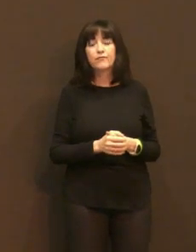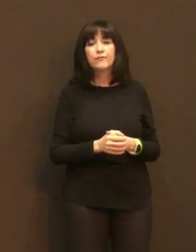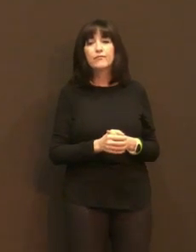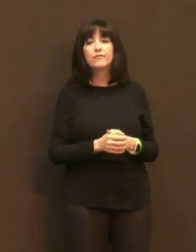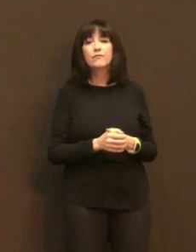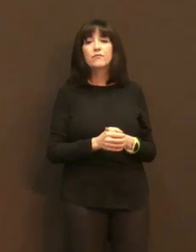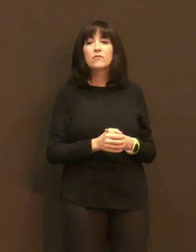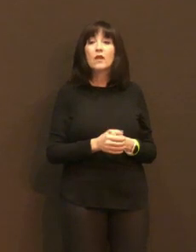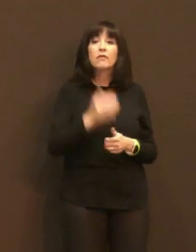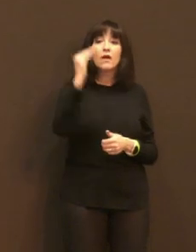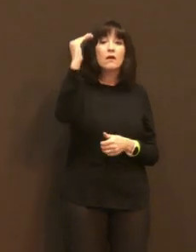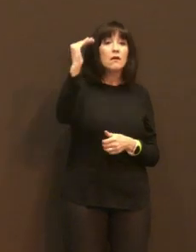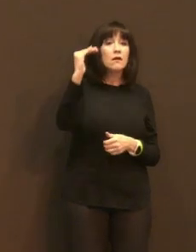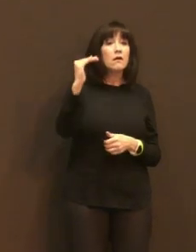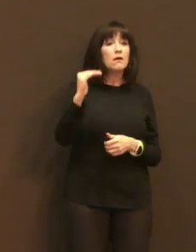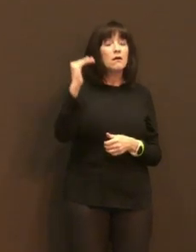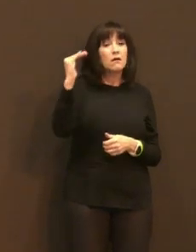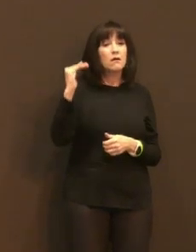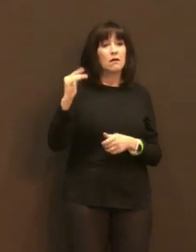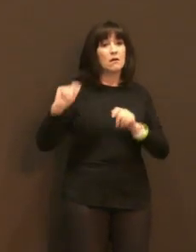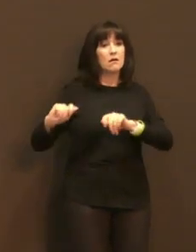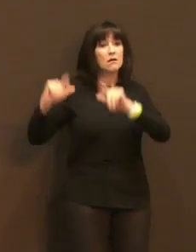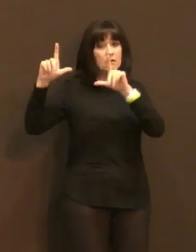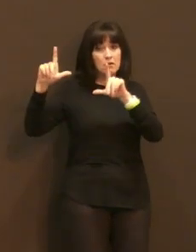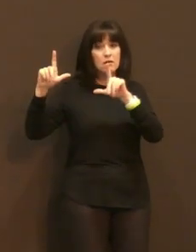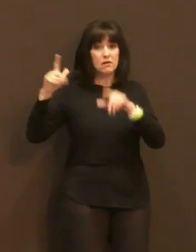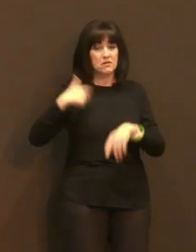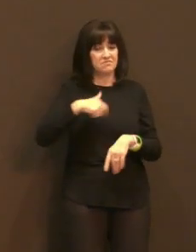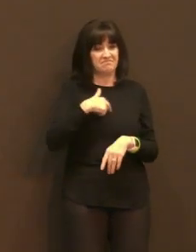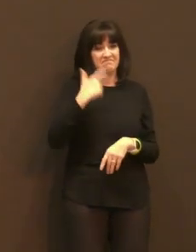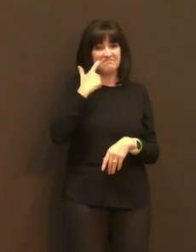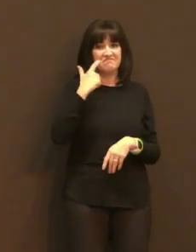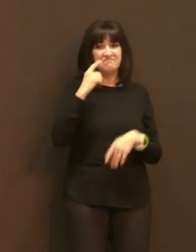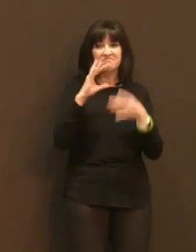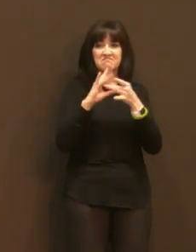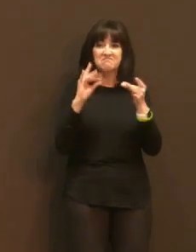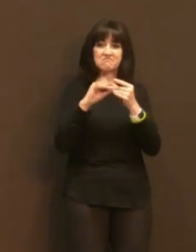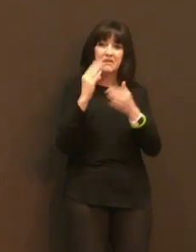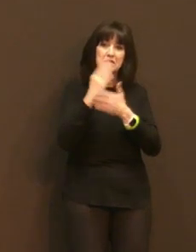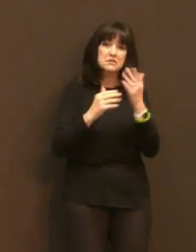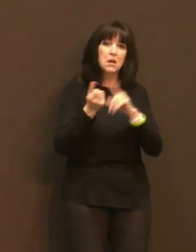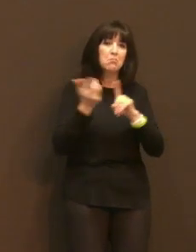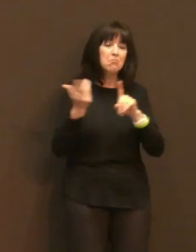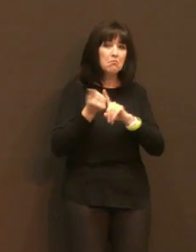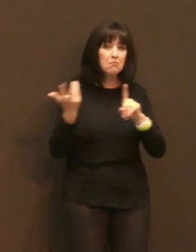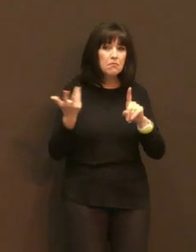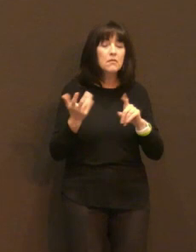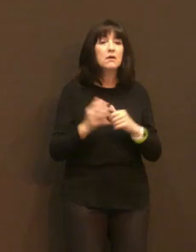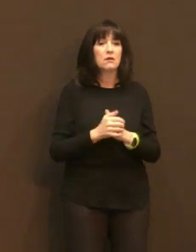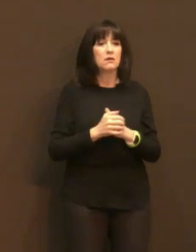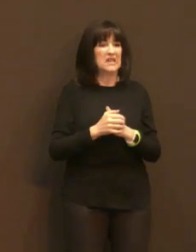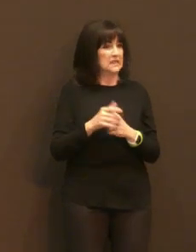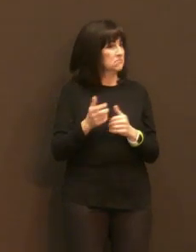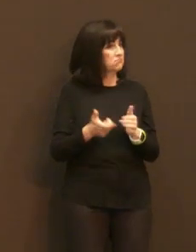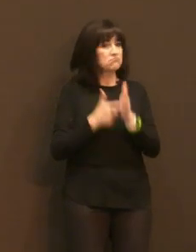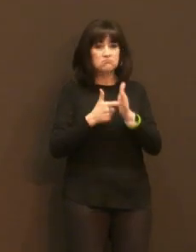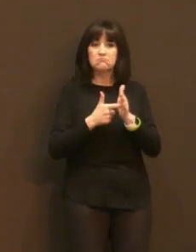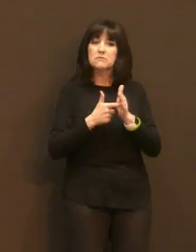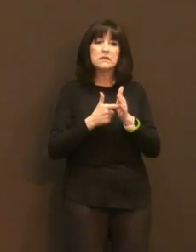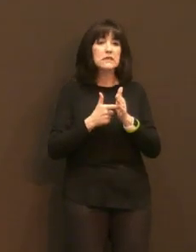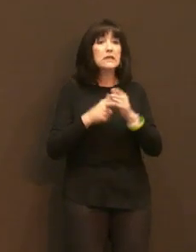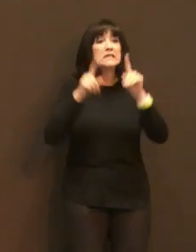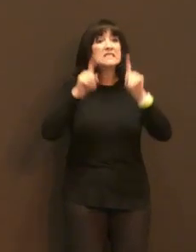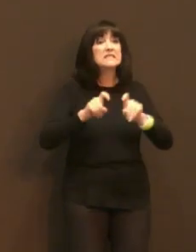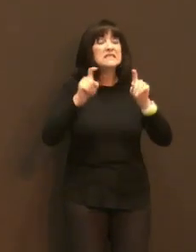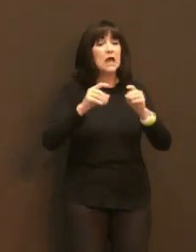These are, those things I just mentioned in some detail. So widespread testing, contact tracing. I